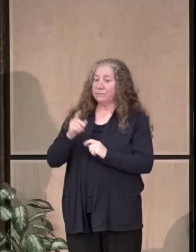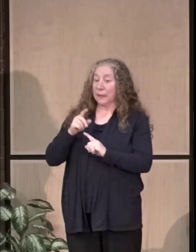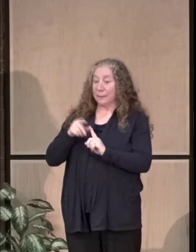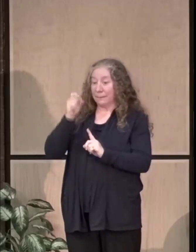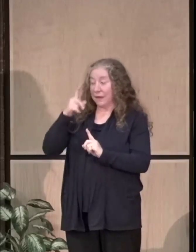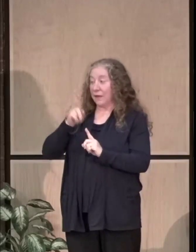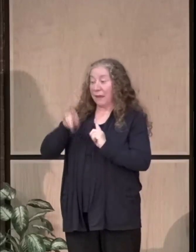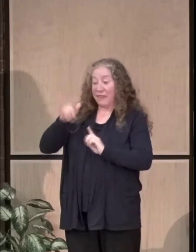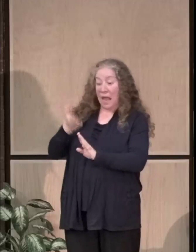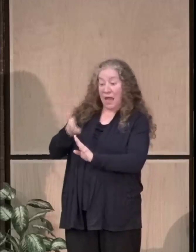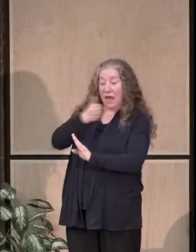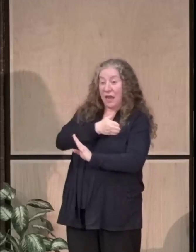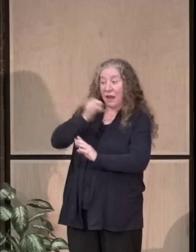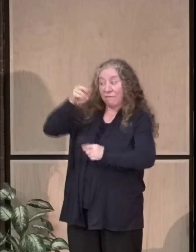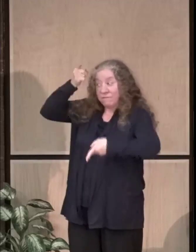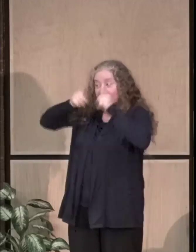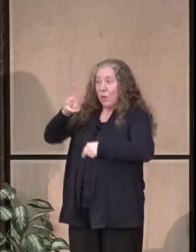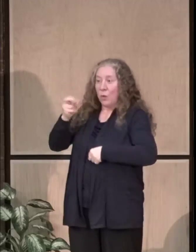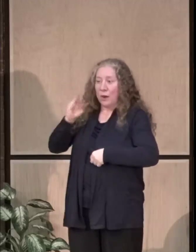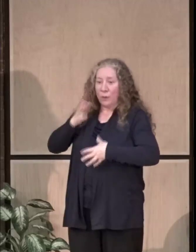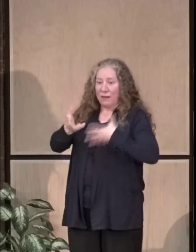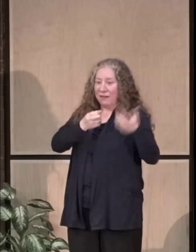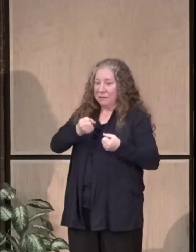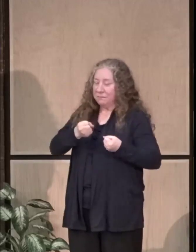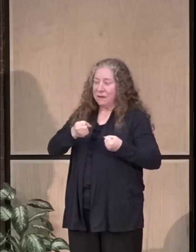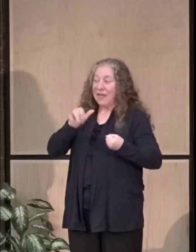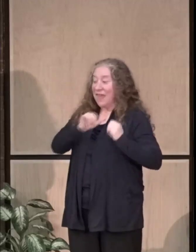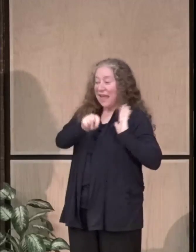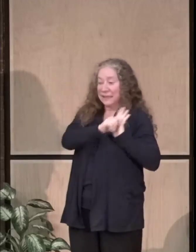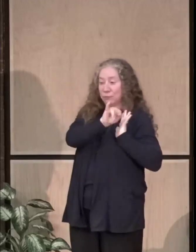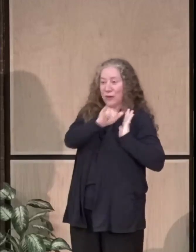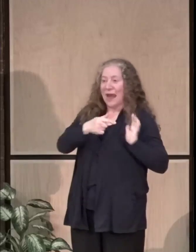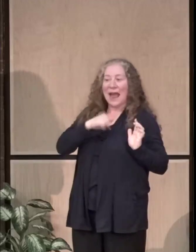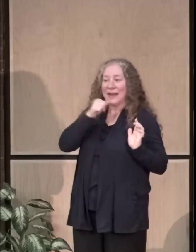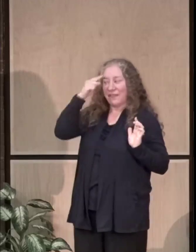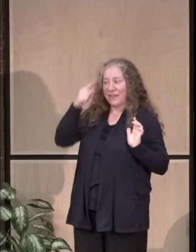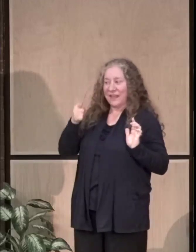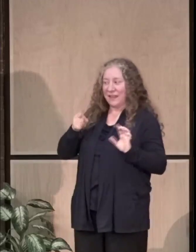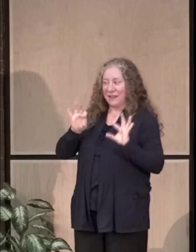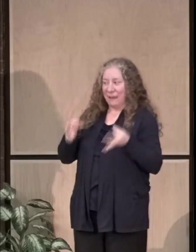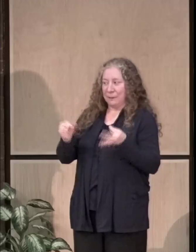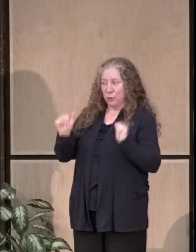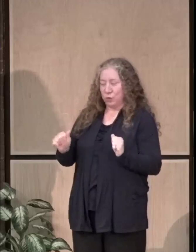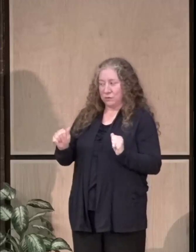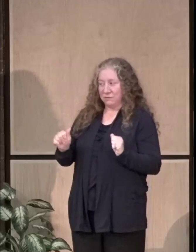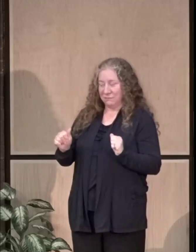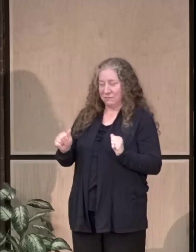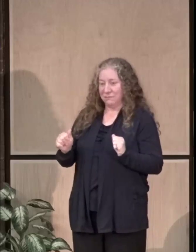the coordination to remove the firearms was occurred, I did not think that the families couldn't police their own. No.